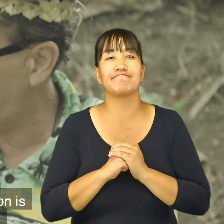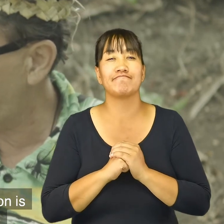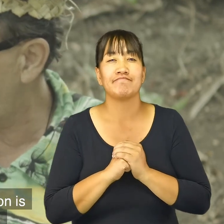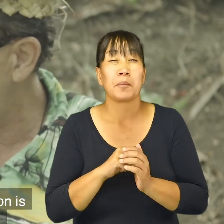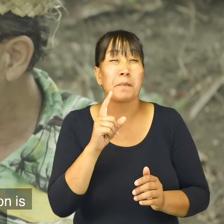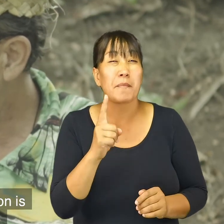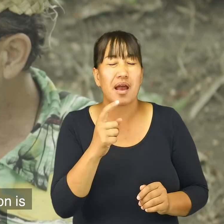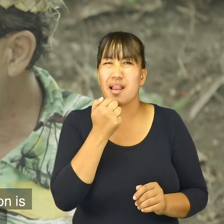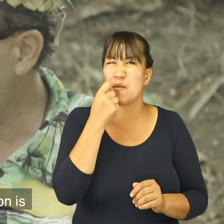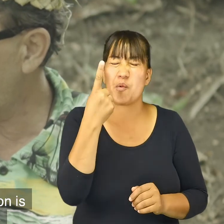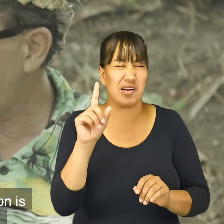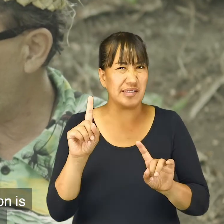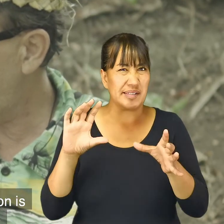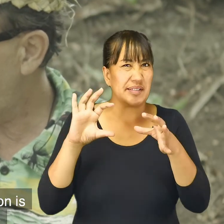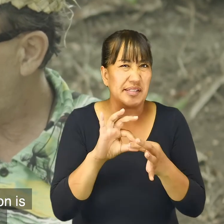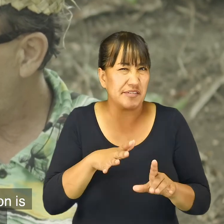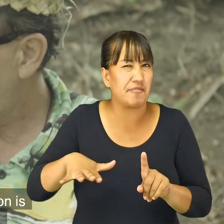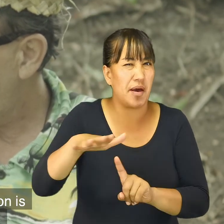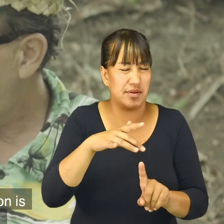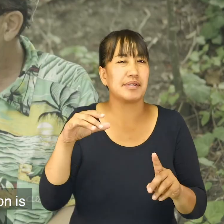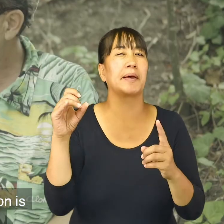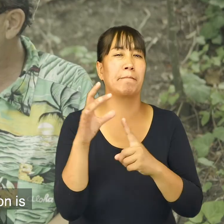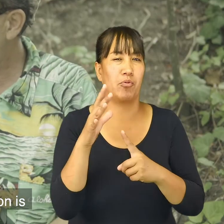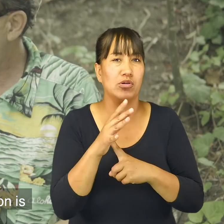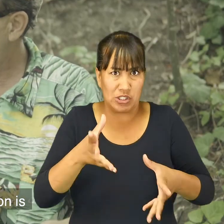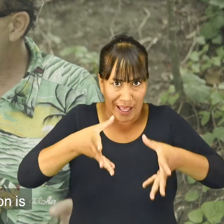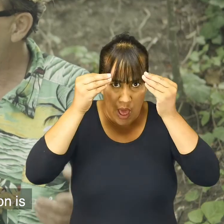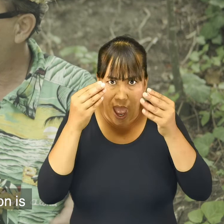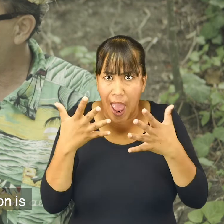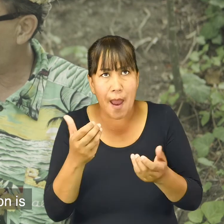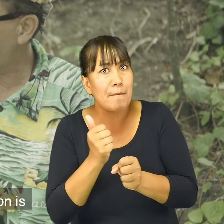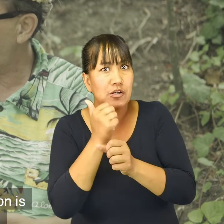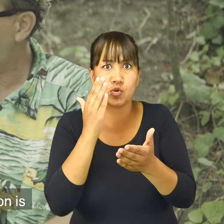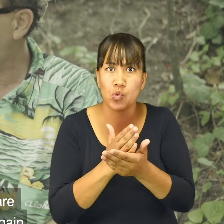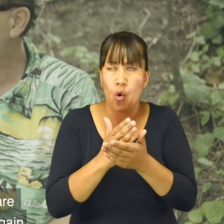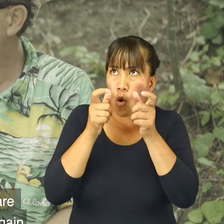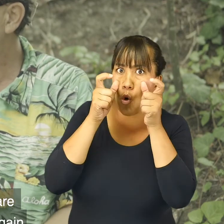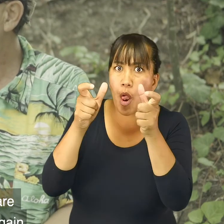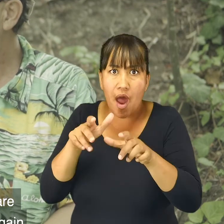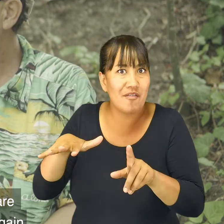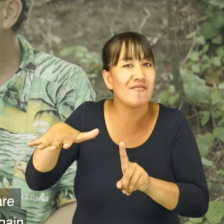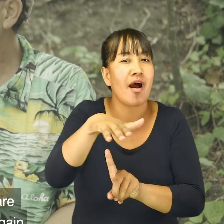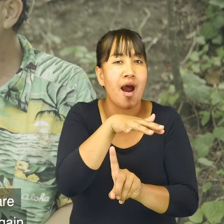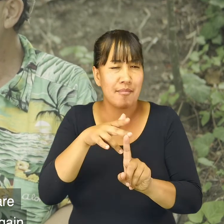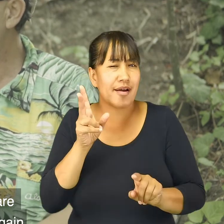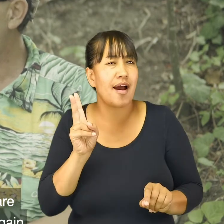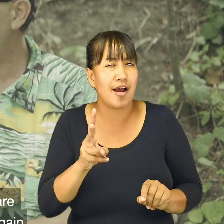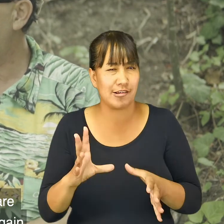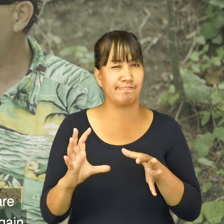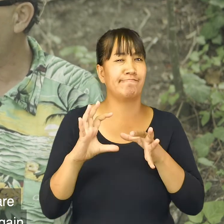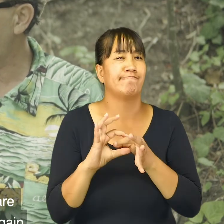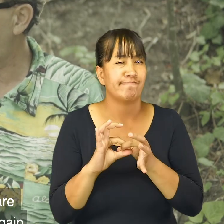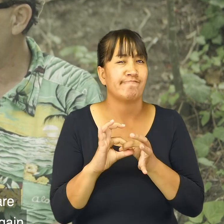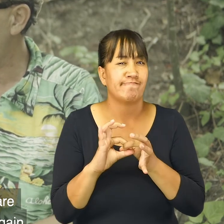forest itself. Sorry. But the connection, it's about the environment. It's learning to